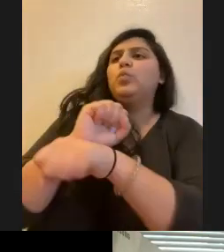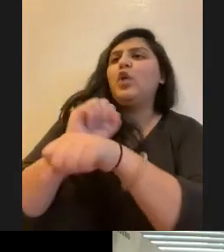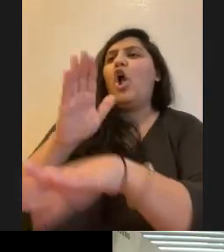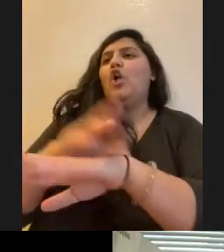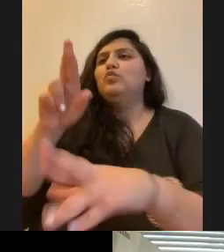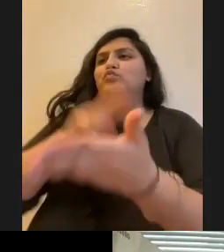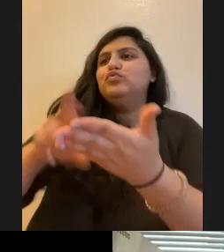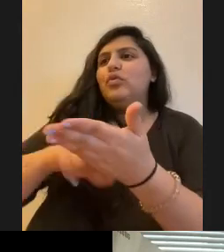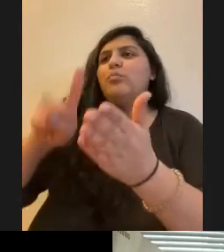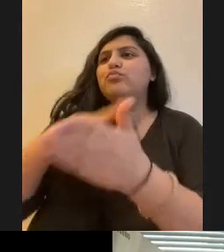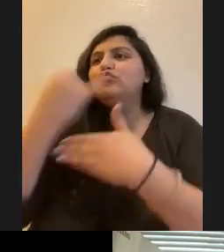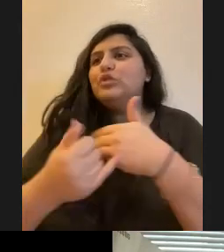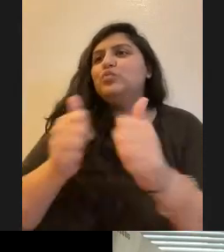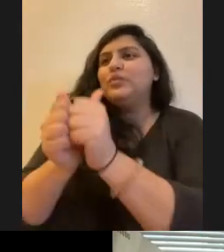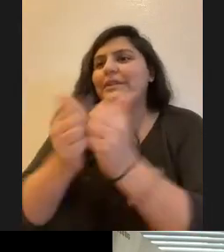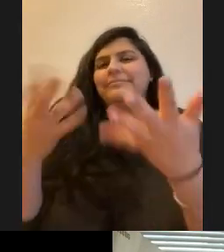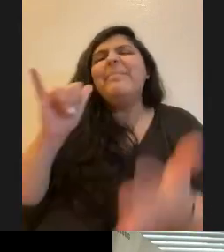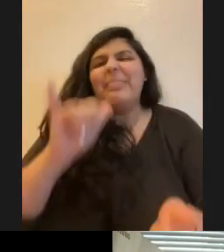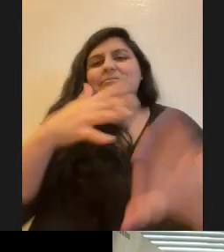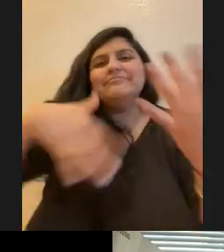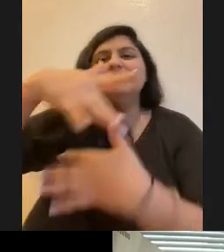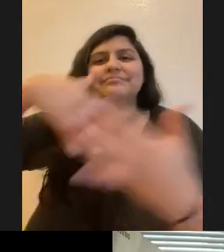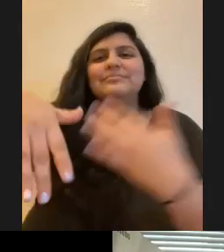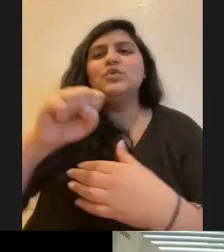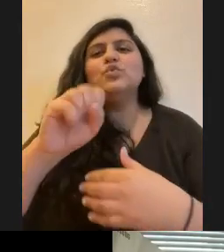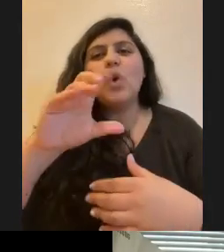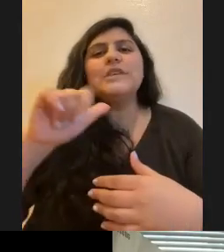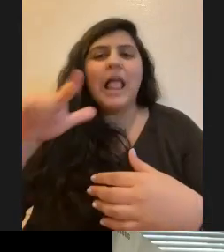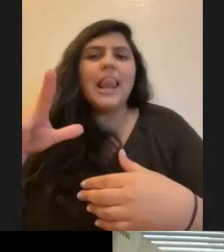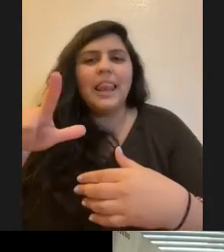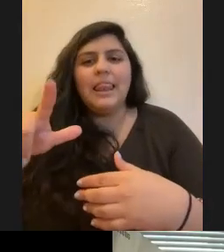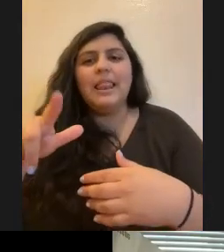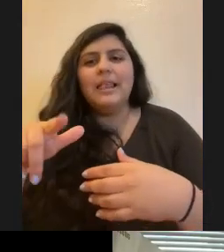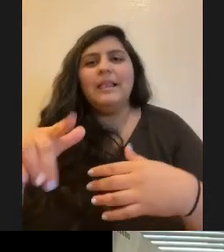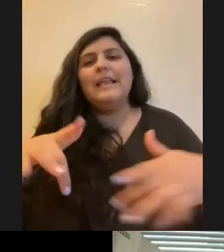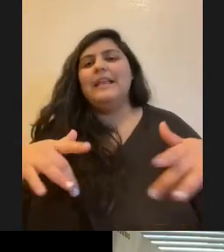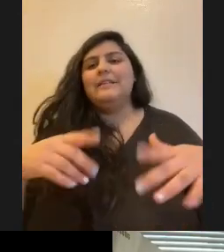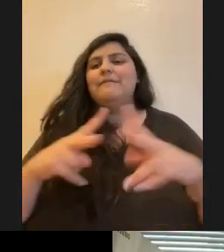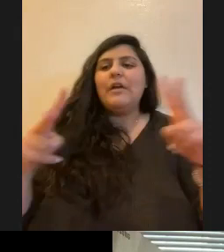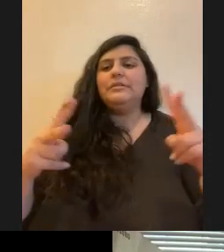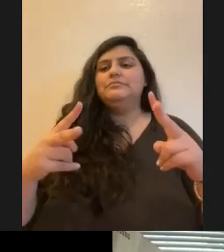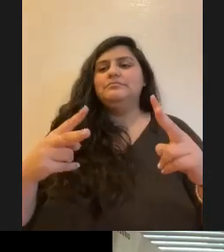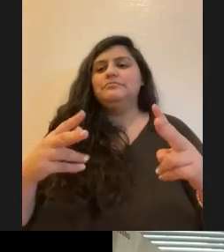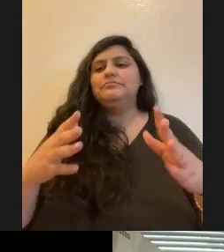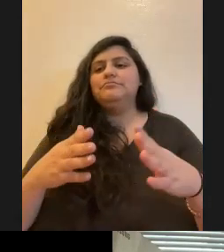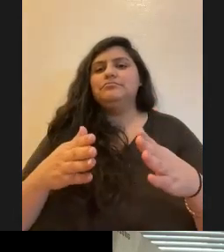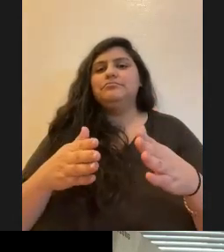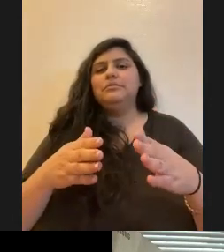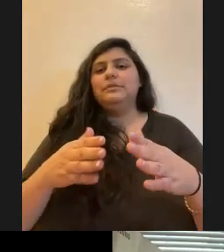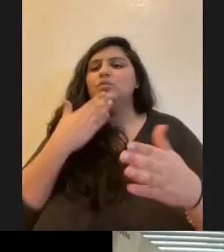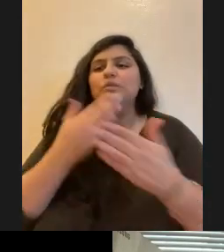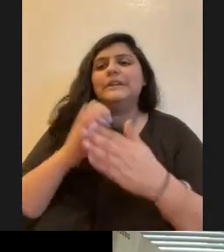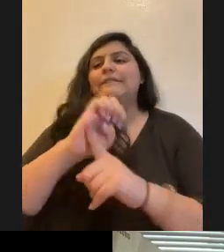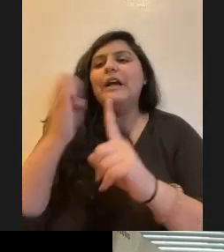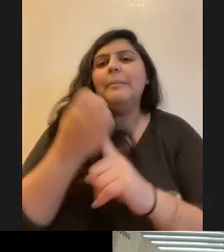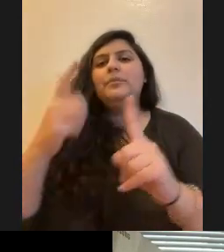It's a very social and like encouraging environment that I like to kind of stay in. Awesome. Sounds good. We got